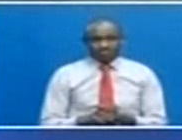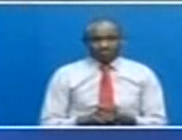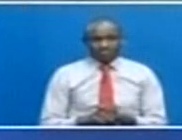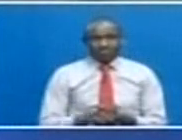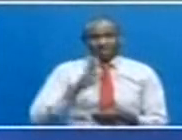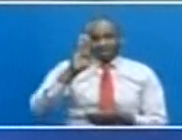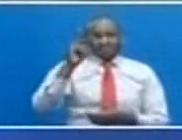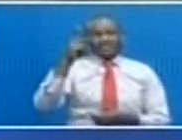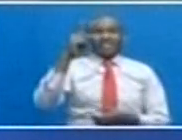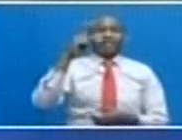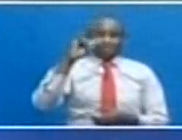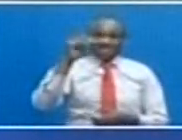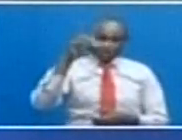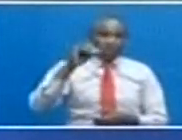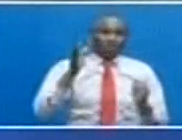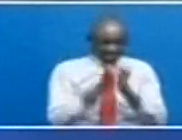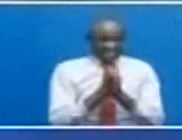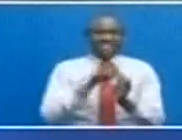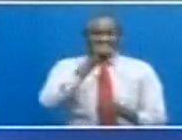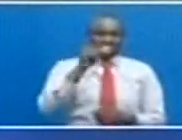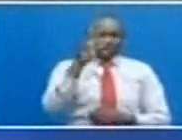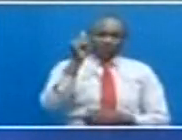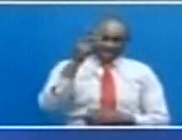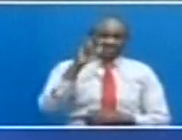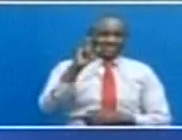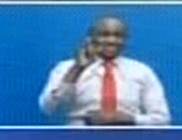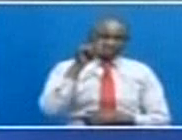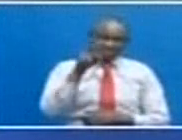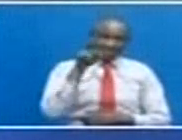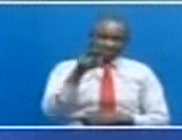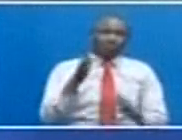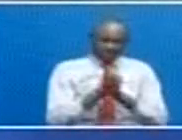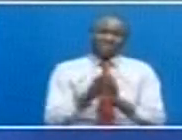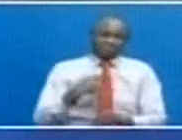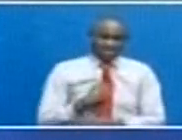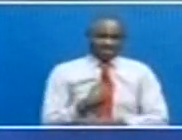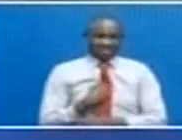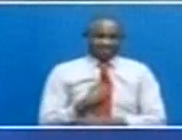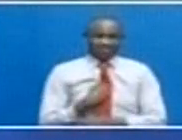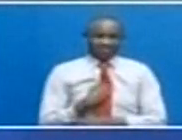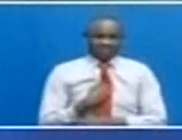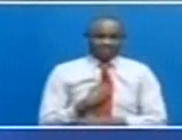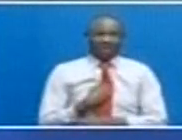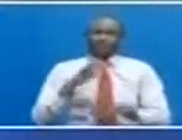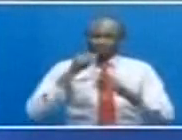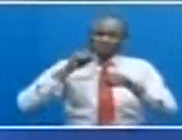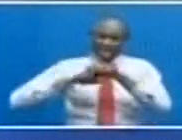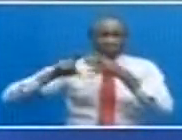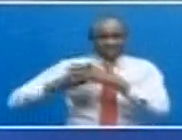Biko and Zawadi have been with me all